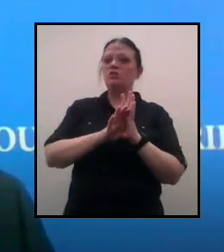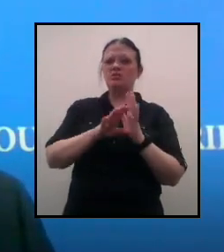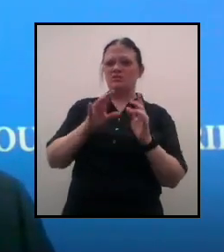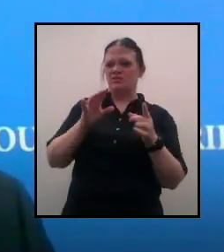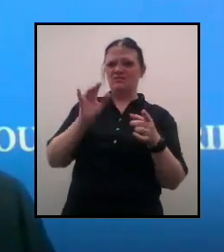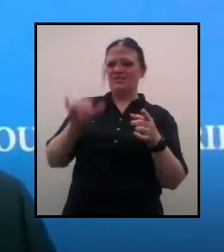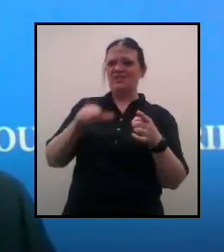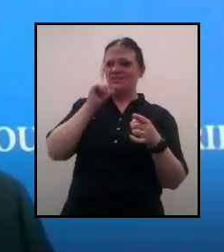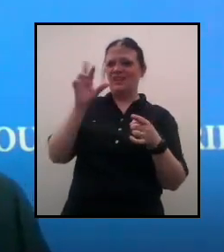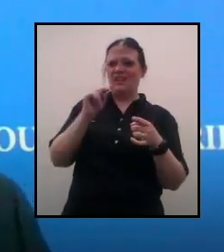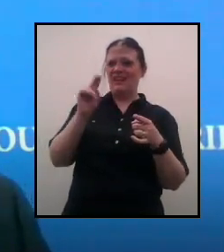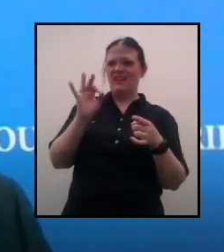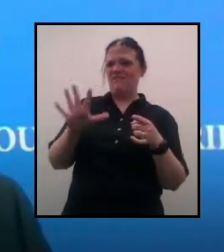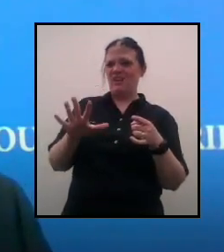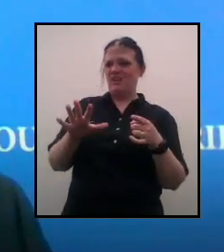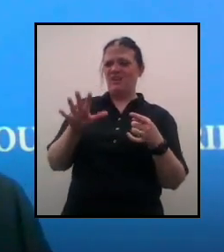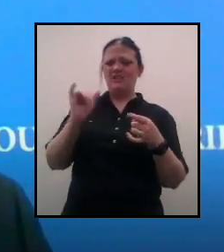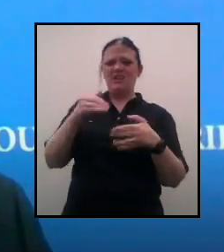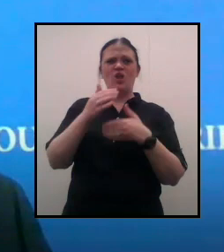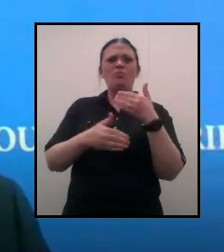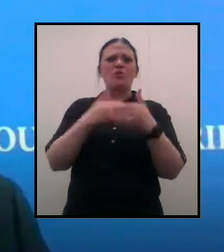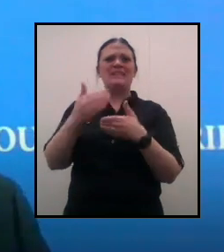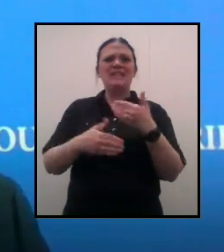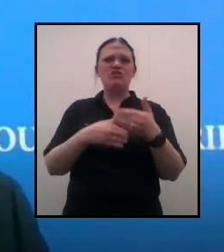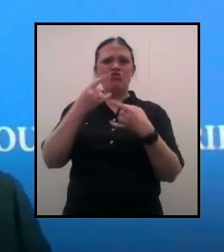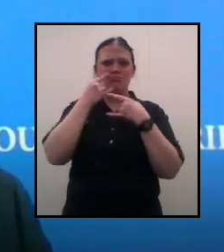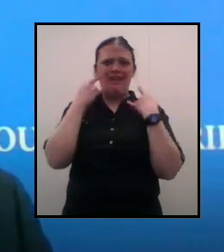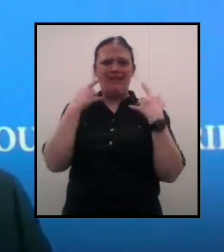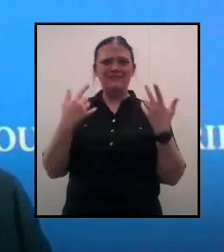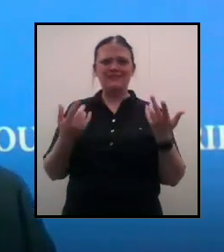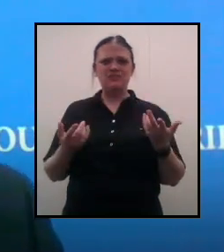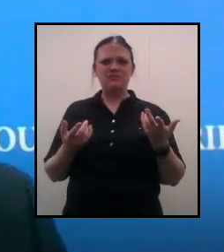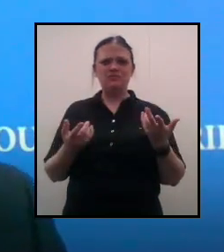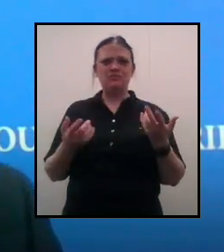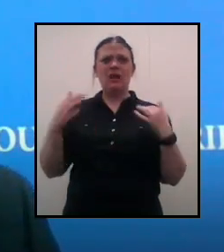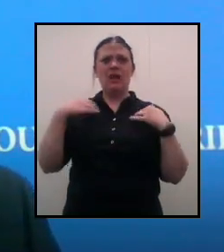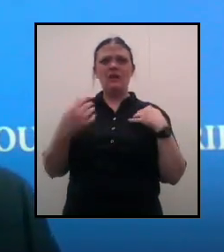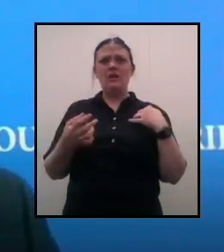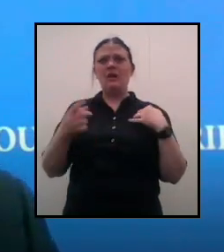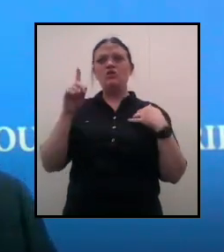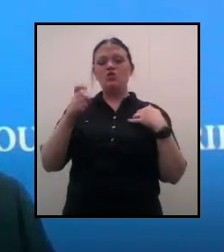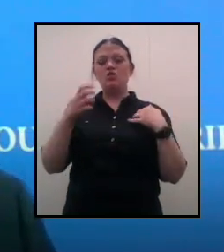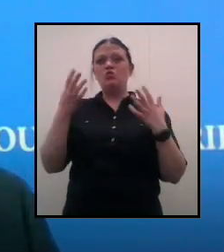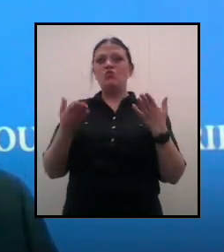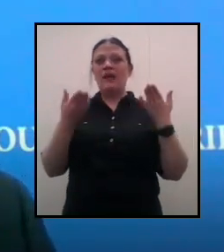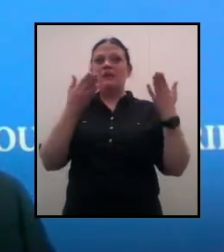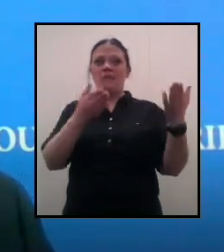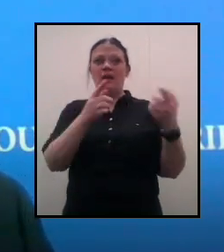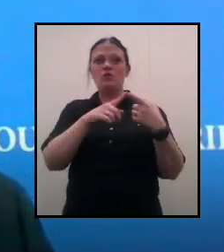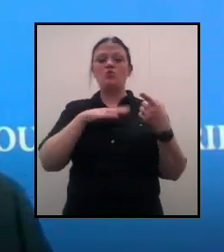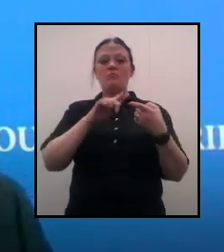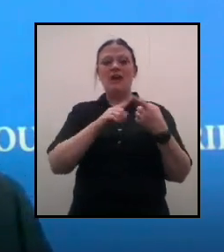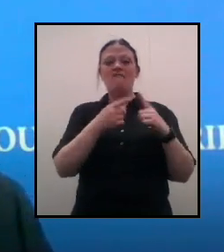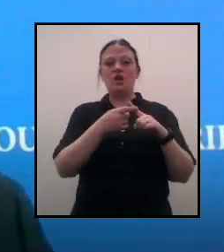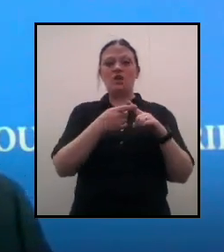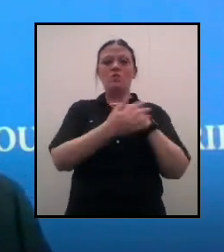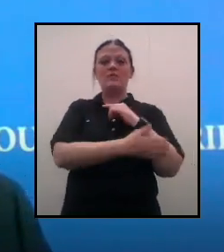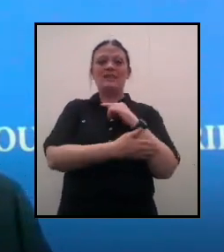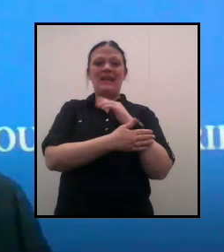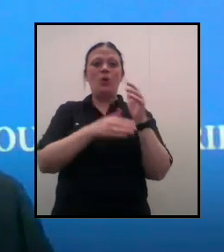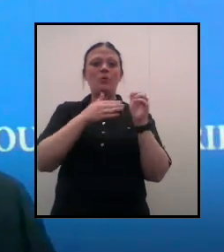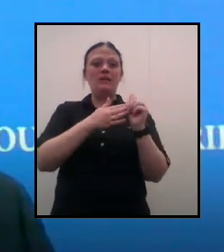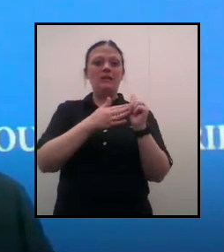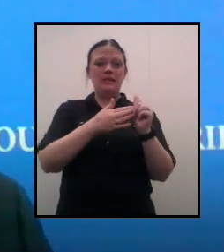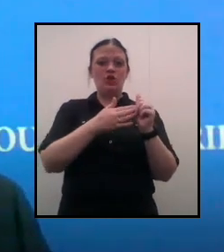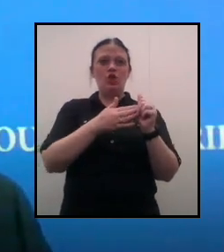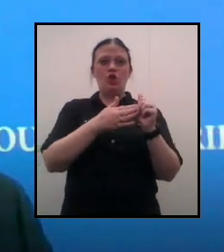that's not an N95, that's a basic procedural mask. I actually had to recommend to a friend of mine who's a county leader